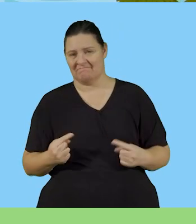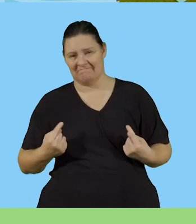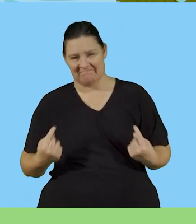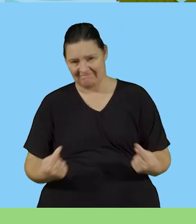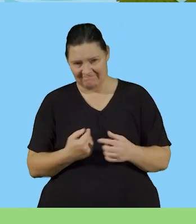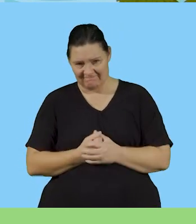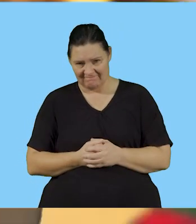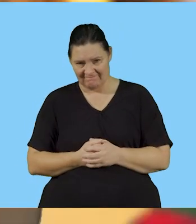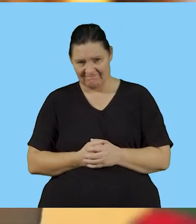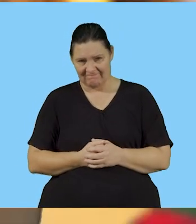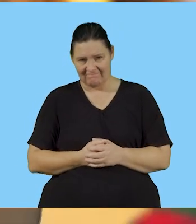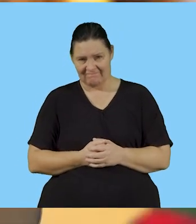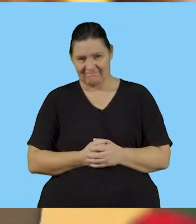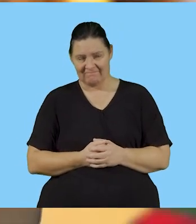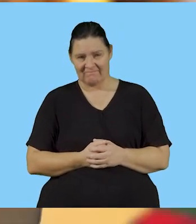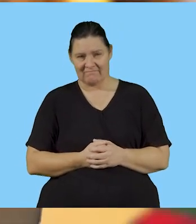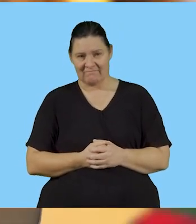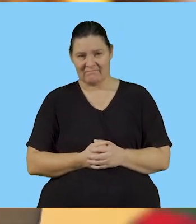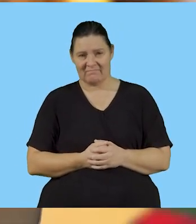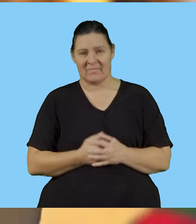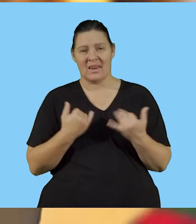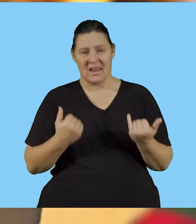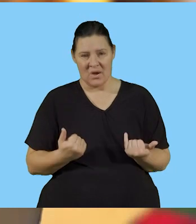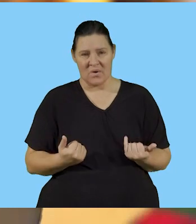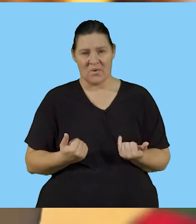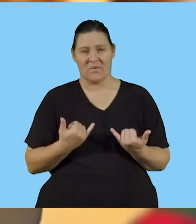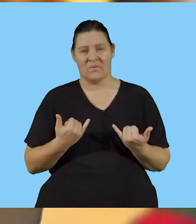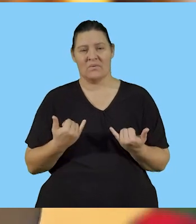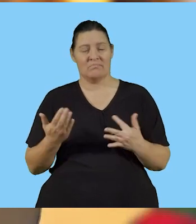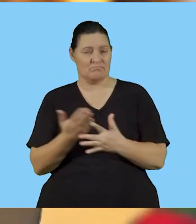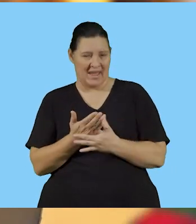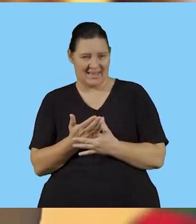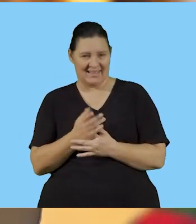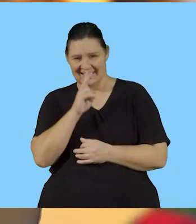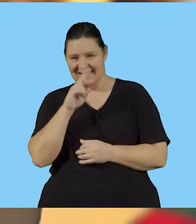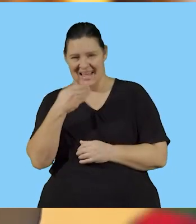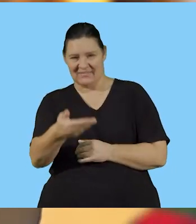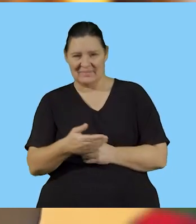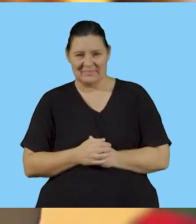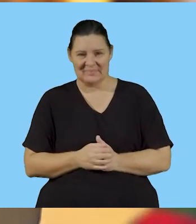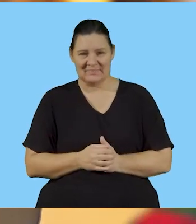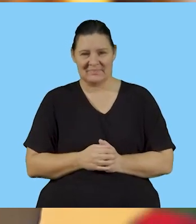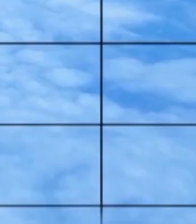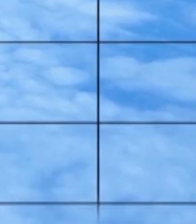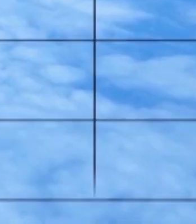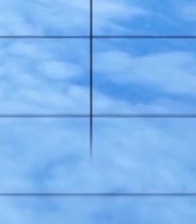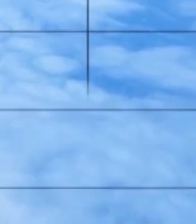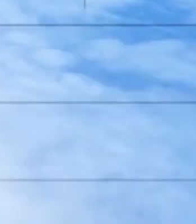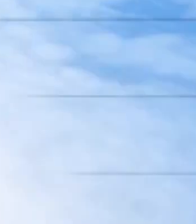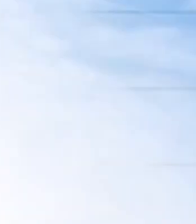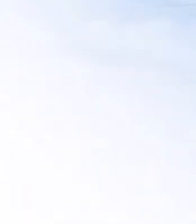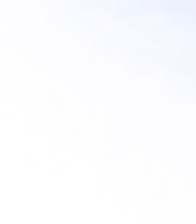an ecosystem in that regard. So we are going to leave it here for now, and I'll see you after the ad break.